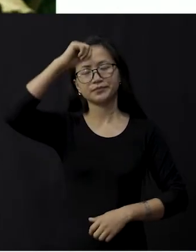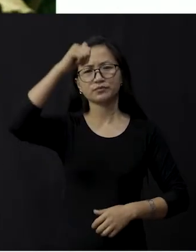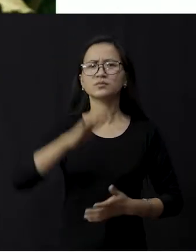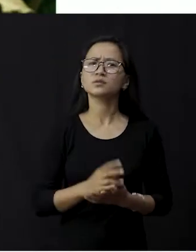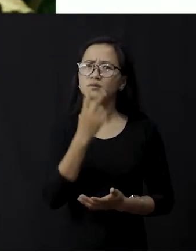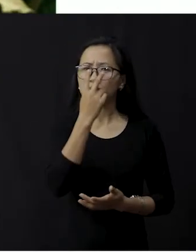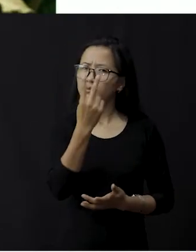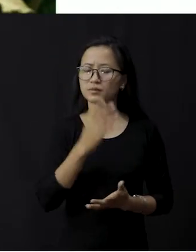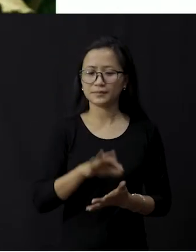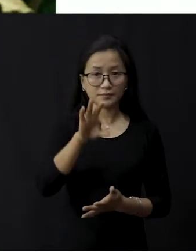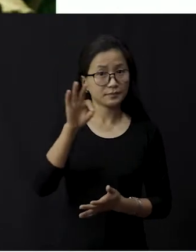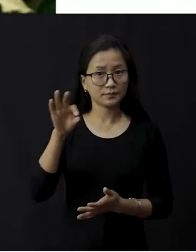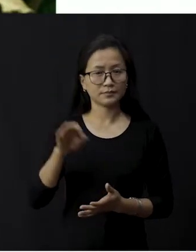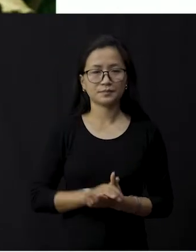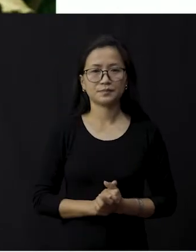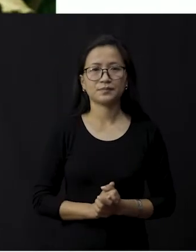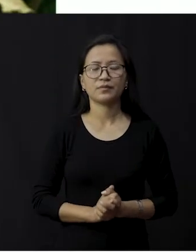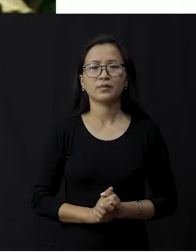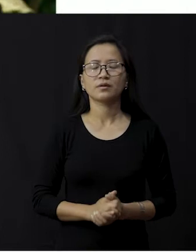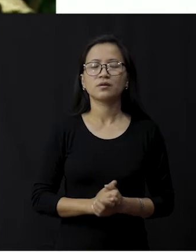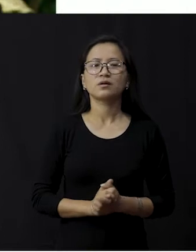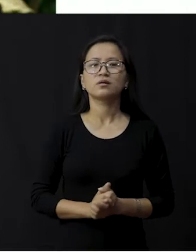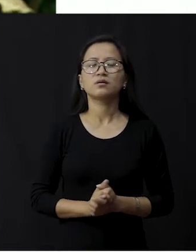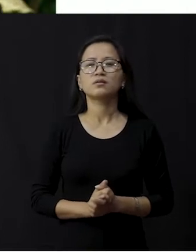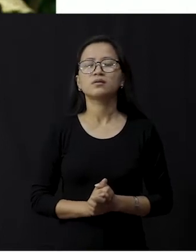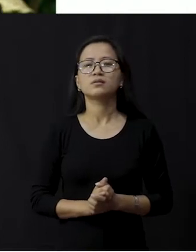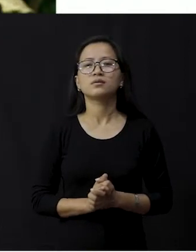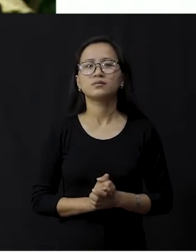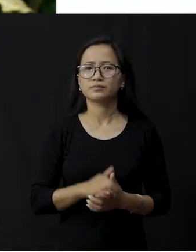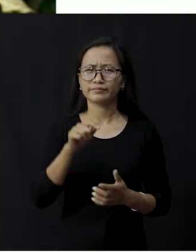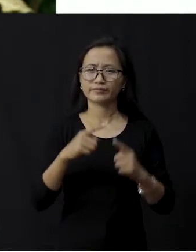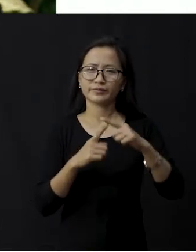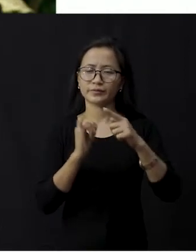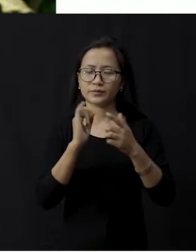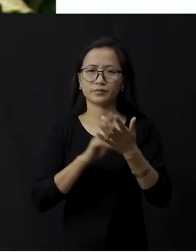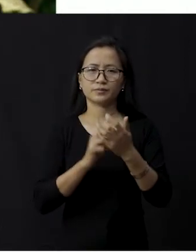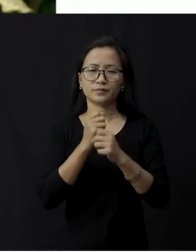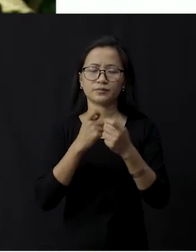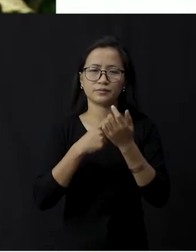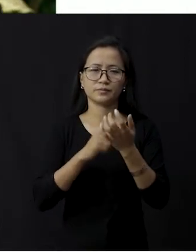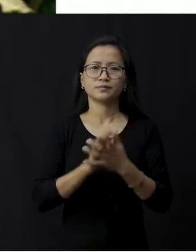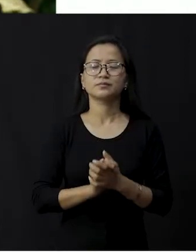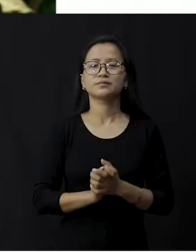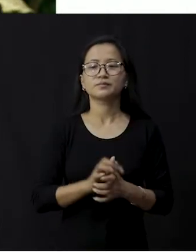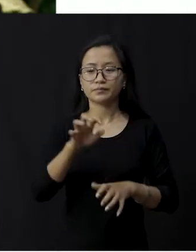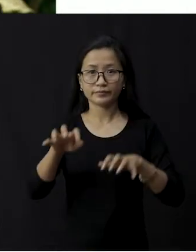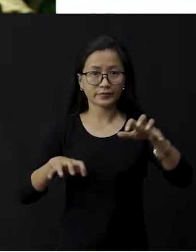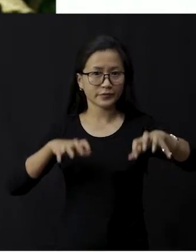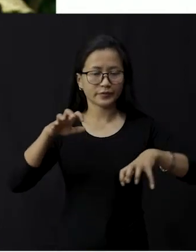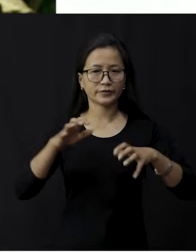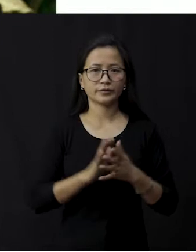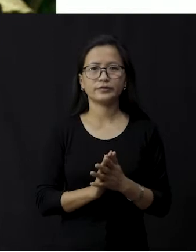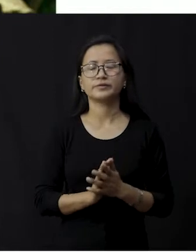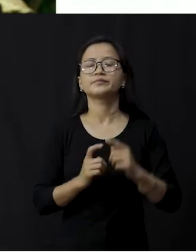identify this picture, yes or no? So this is a tiger. This is a tiger,